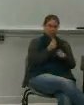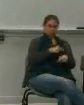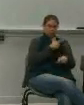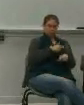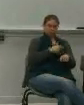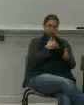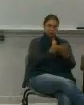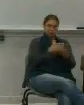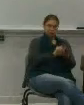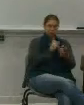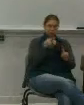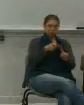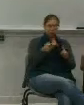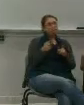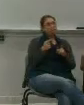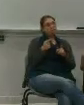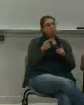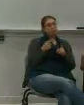that point.